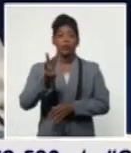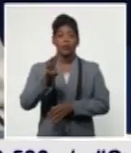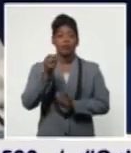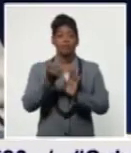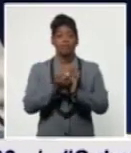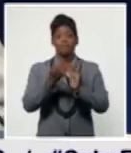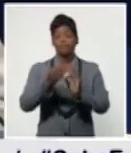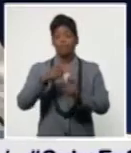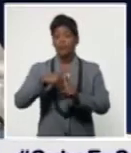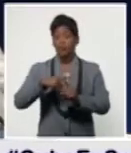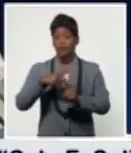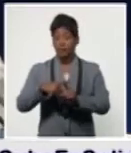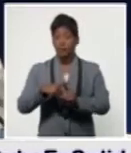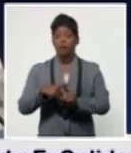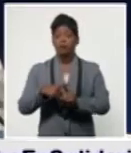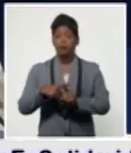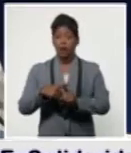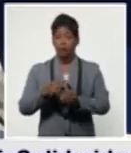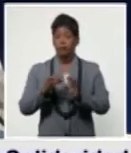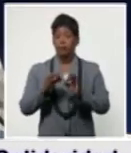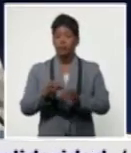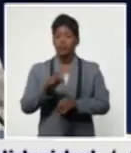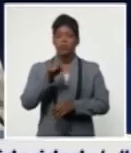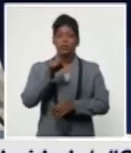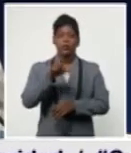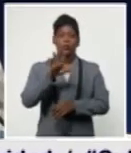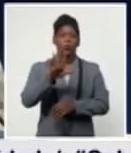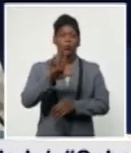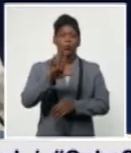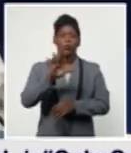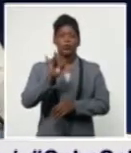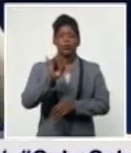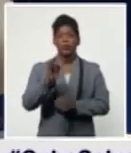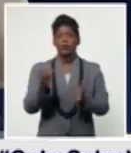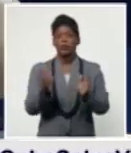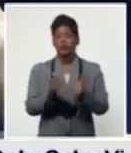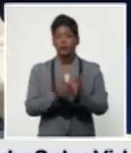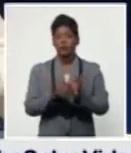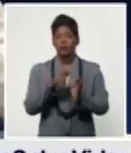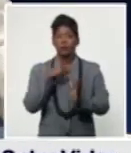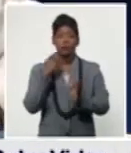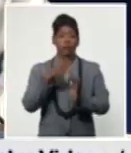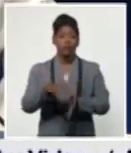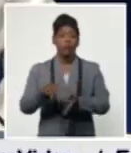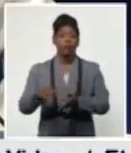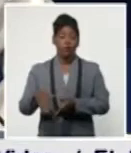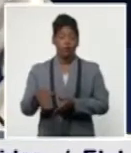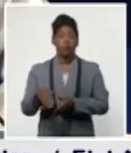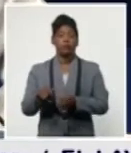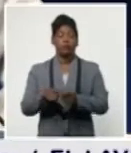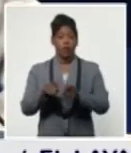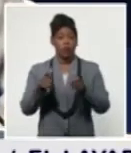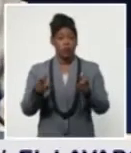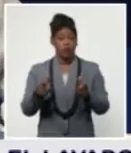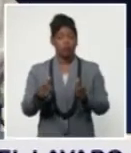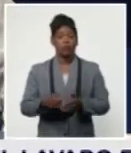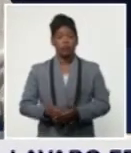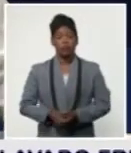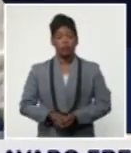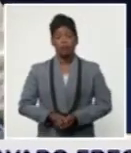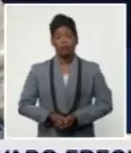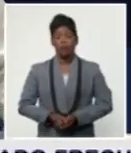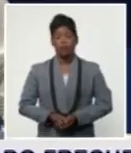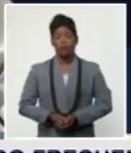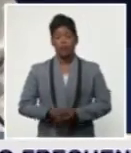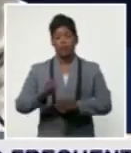57,622 deaths. If we're going to talk about the countries that top the list with the largest number of confirmed